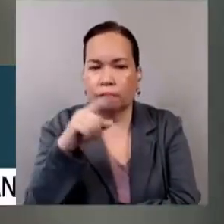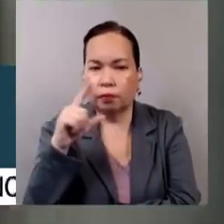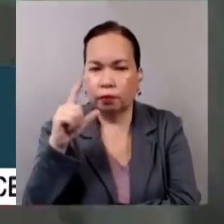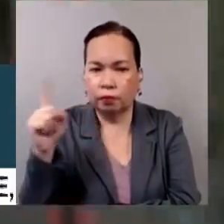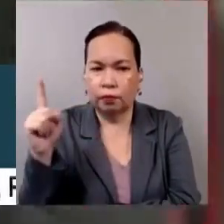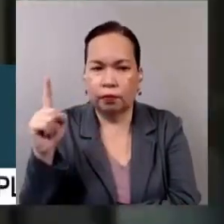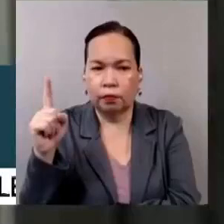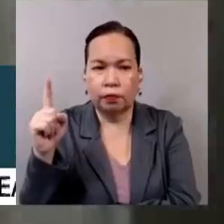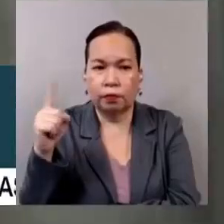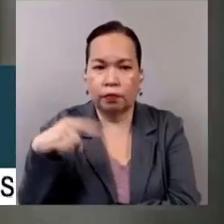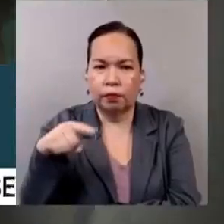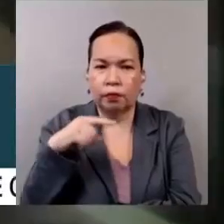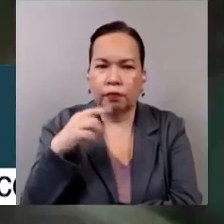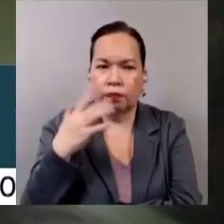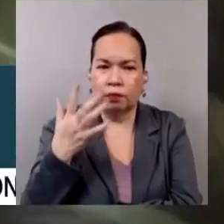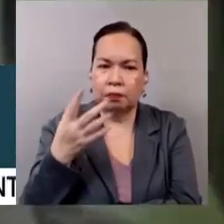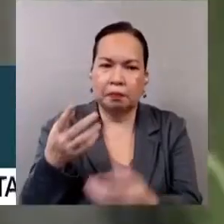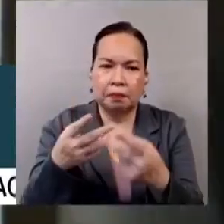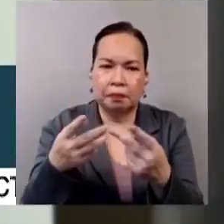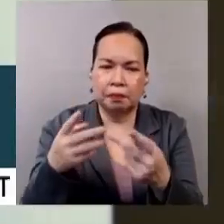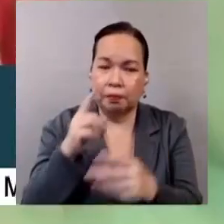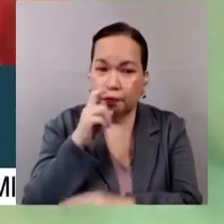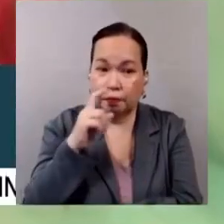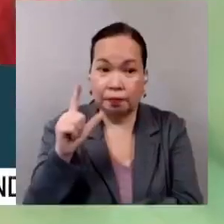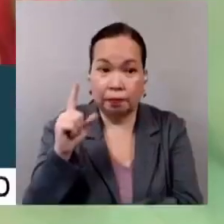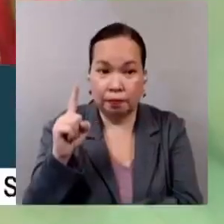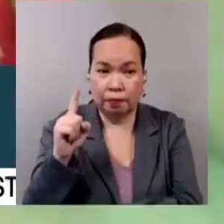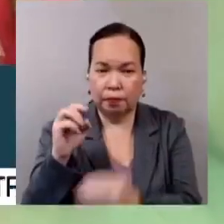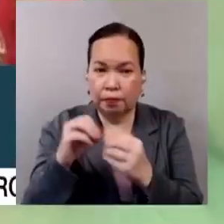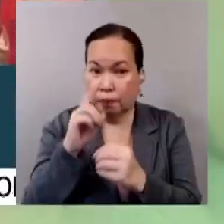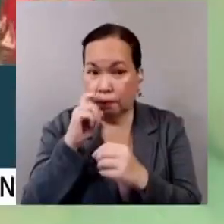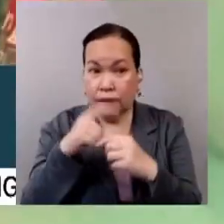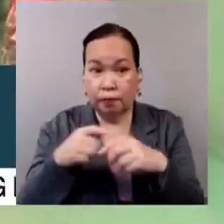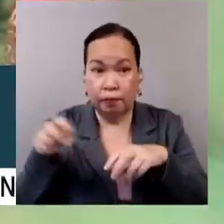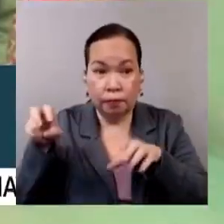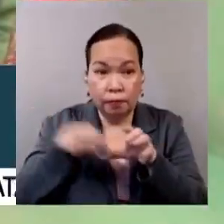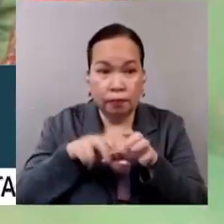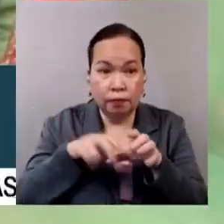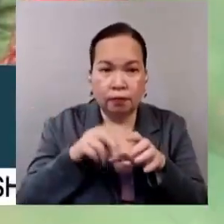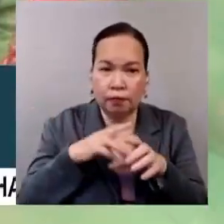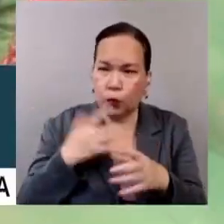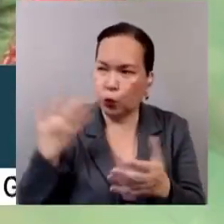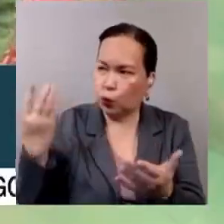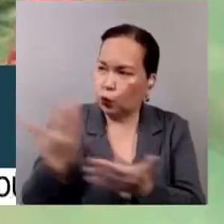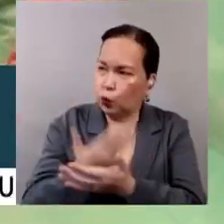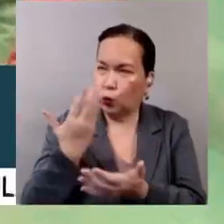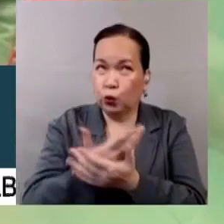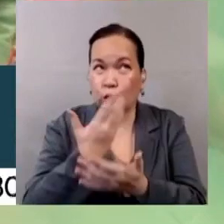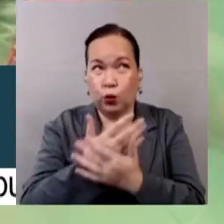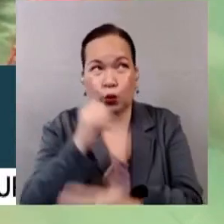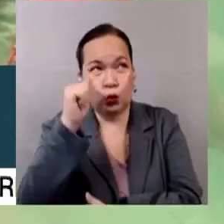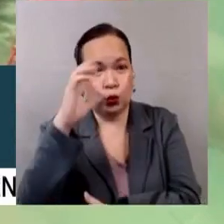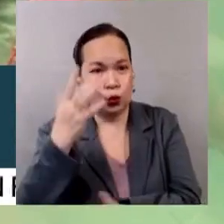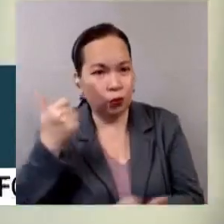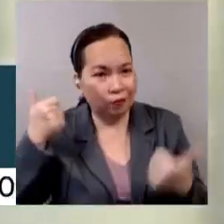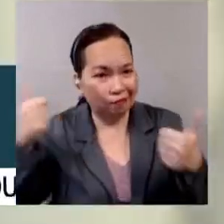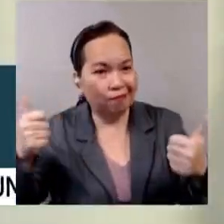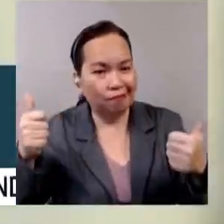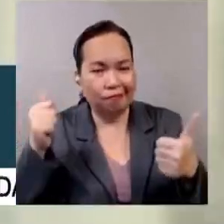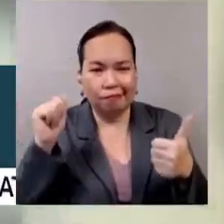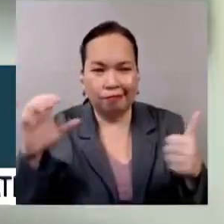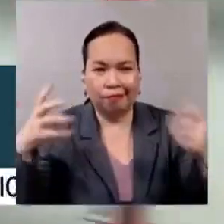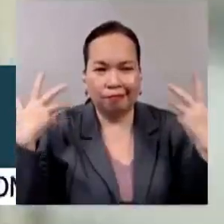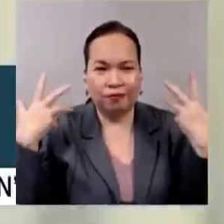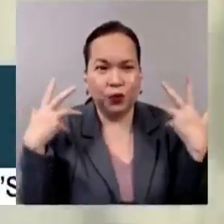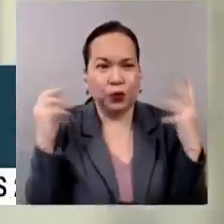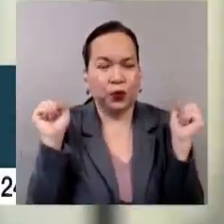Manila's oldest urban railway, the LRT1. Passengers instantly noticed better air conditioning inside the train compared